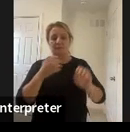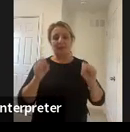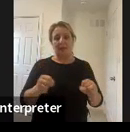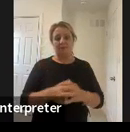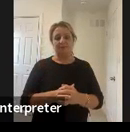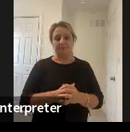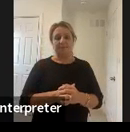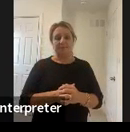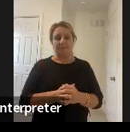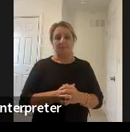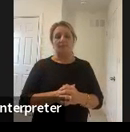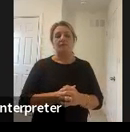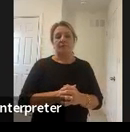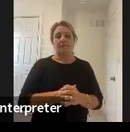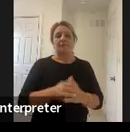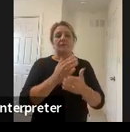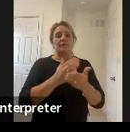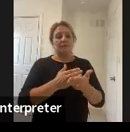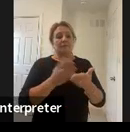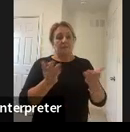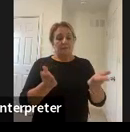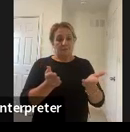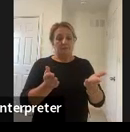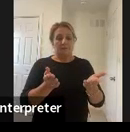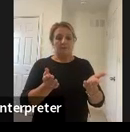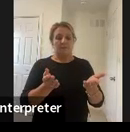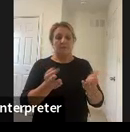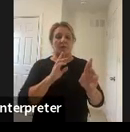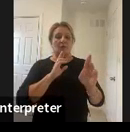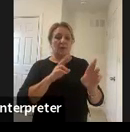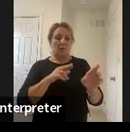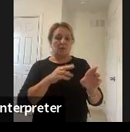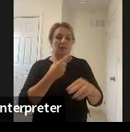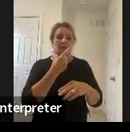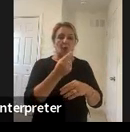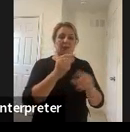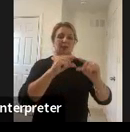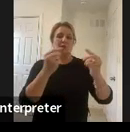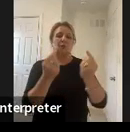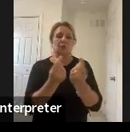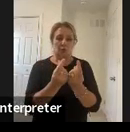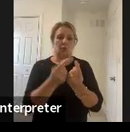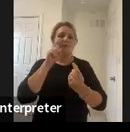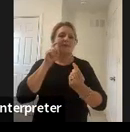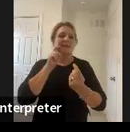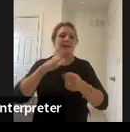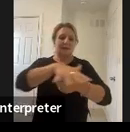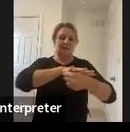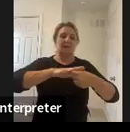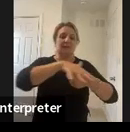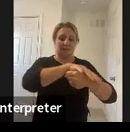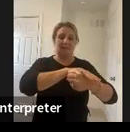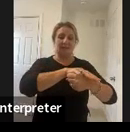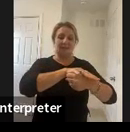have had several cases in Alexandria that reported attending group sex spaces as their possible source